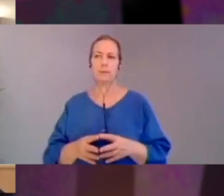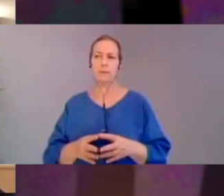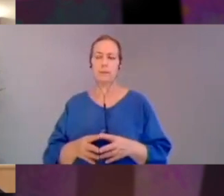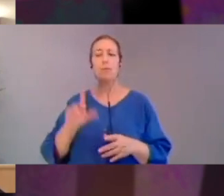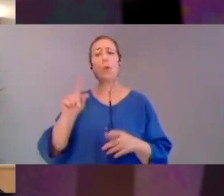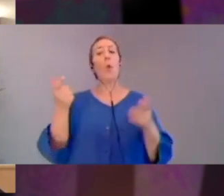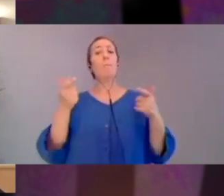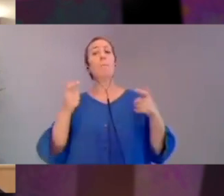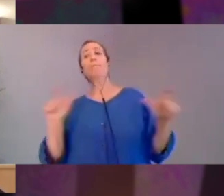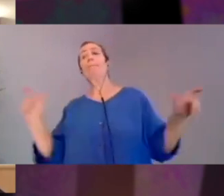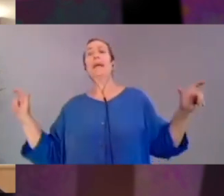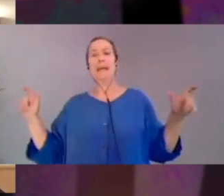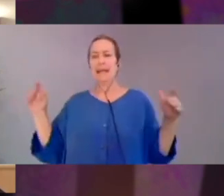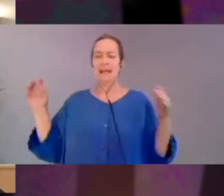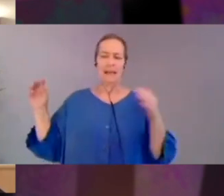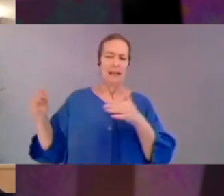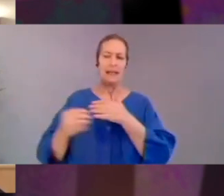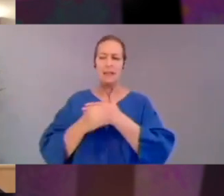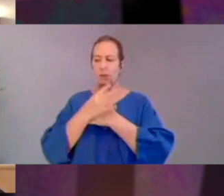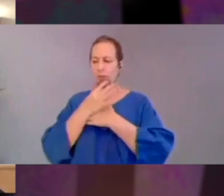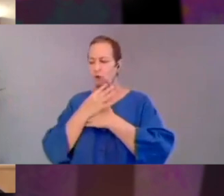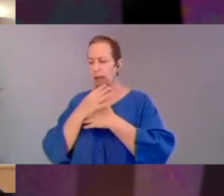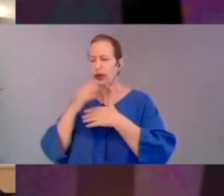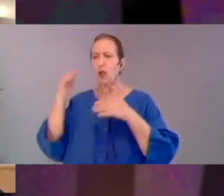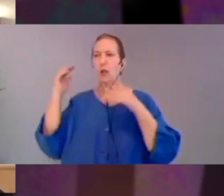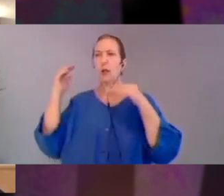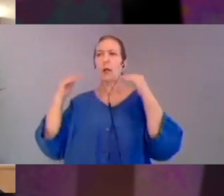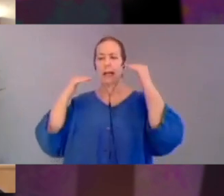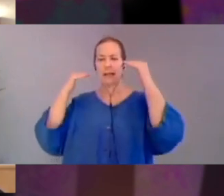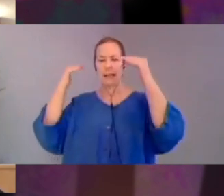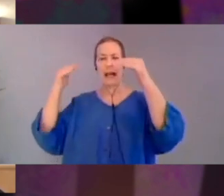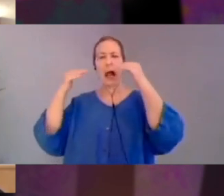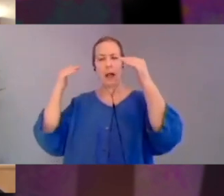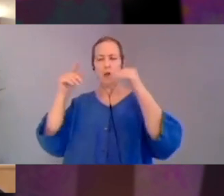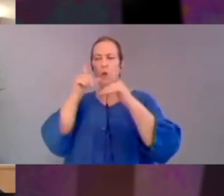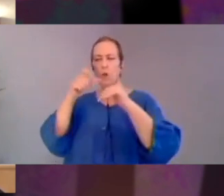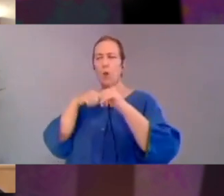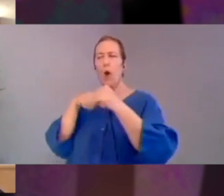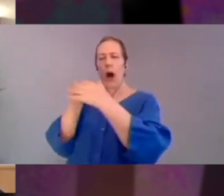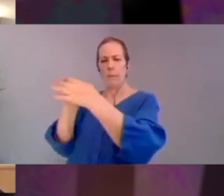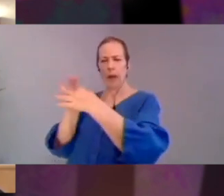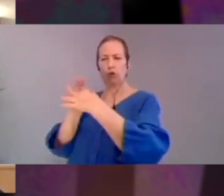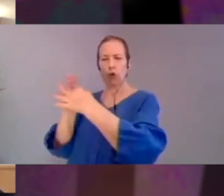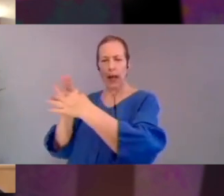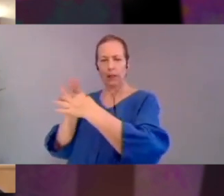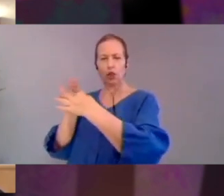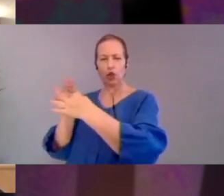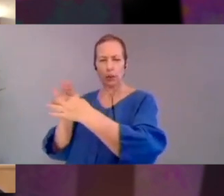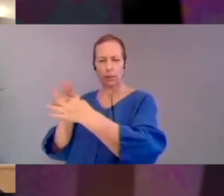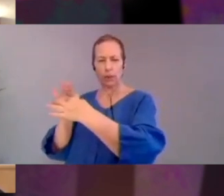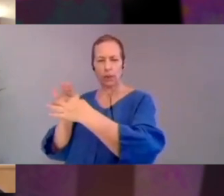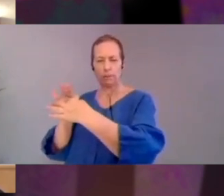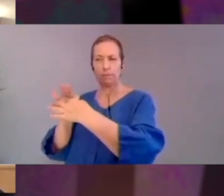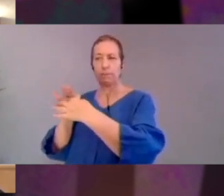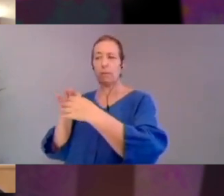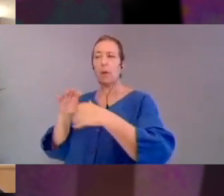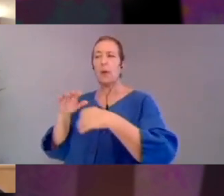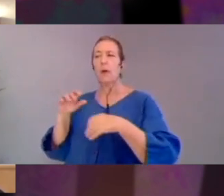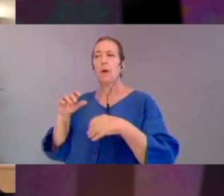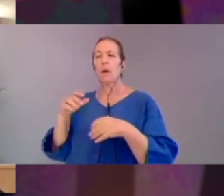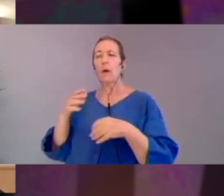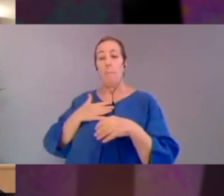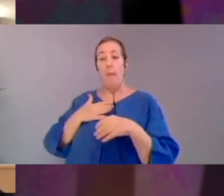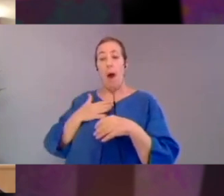named Squaikwai, who's Swinomish and Chwadab, who I started building relationships with when my community decided to bring